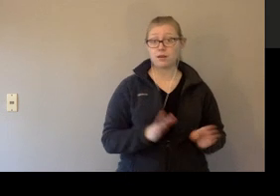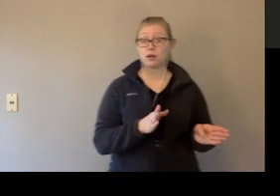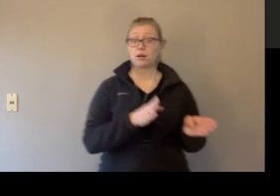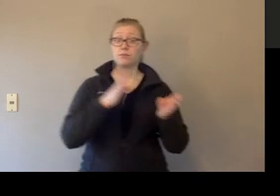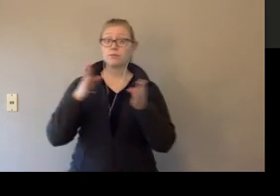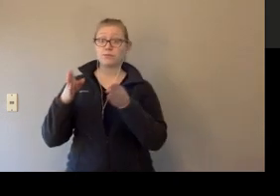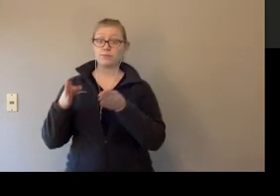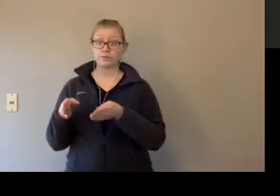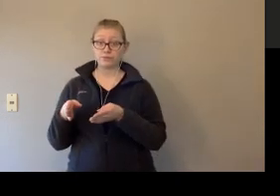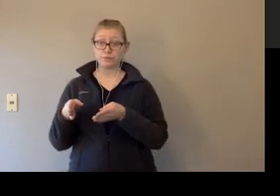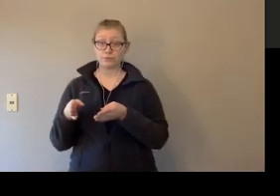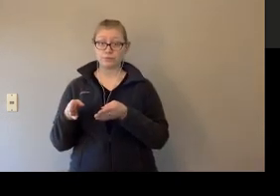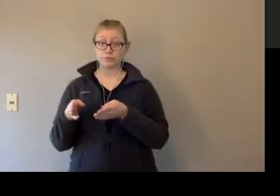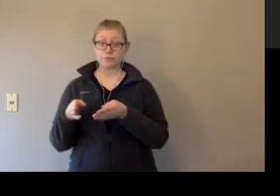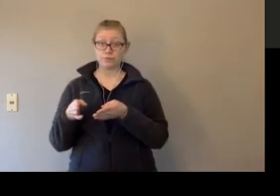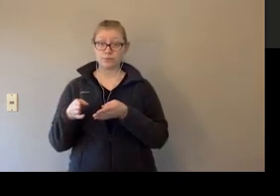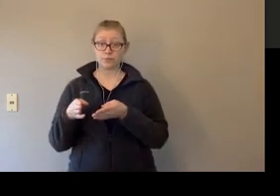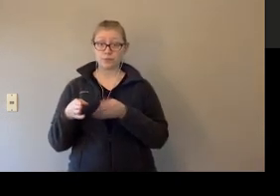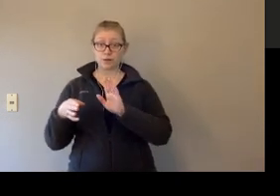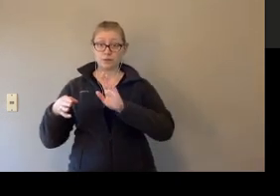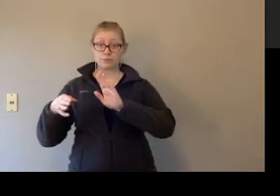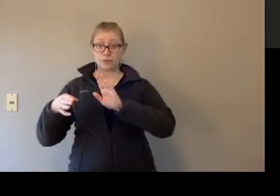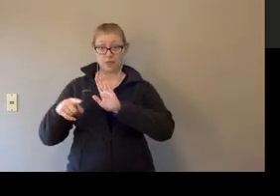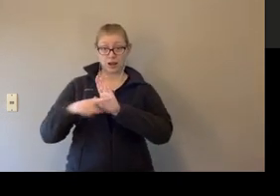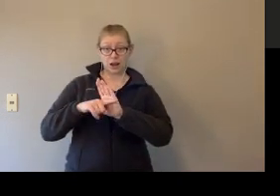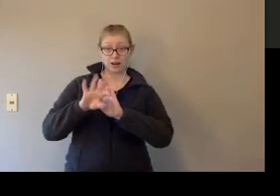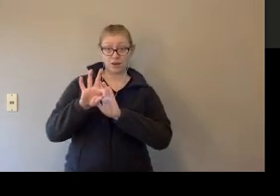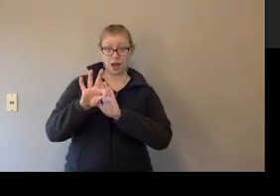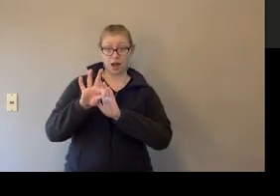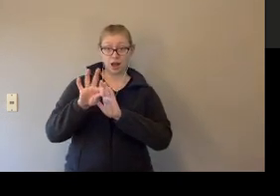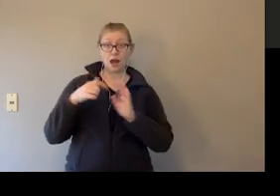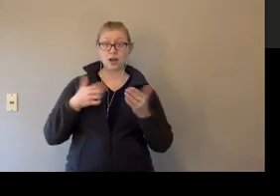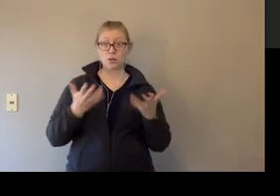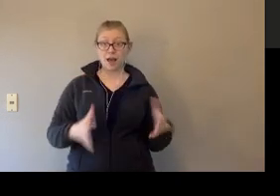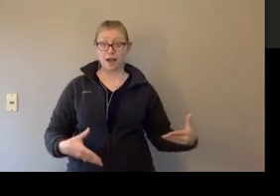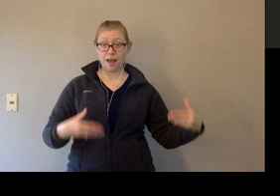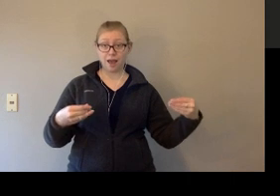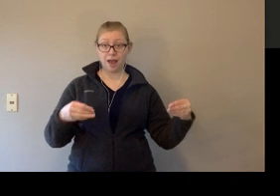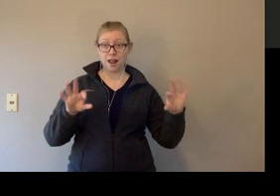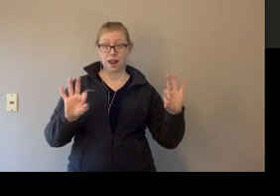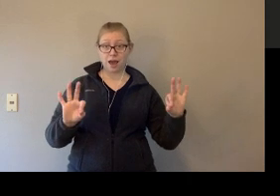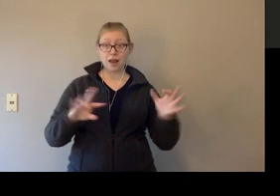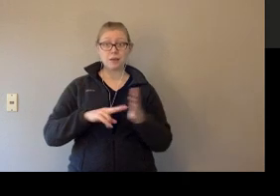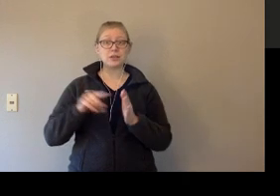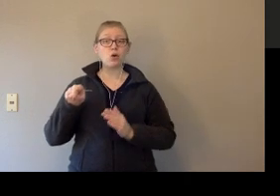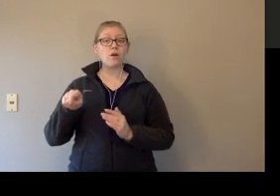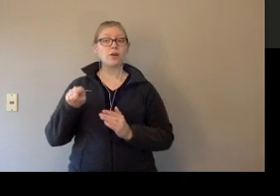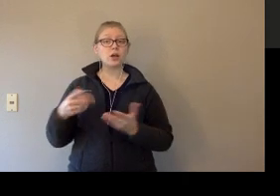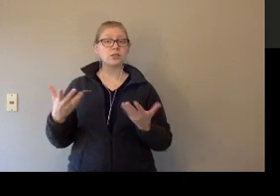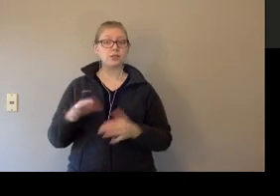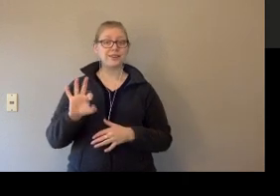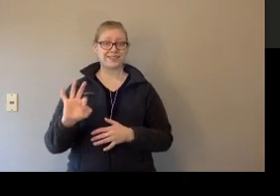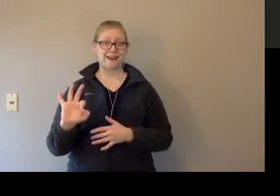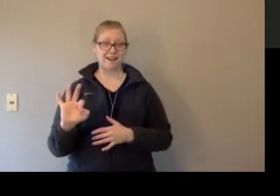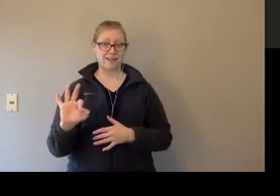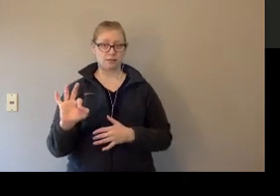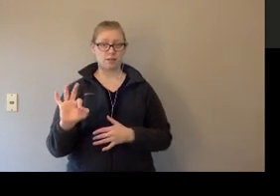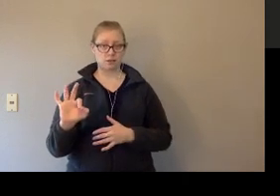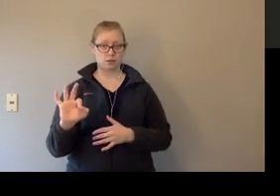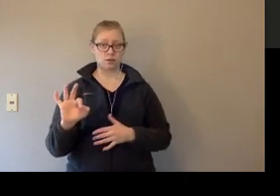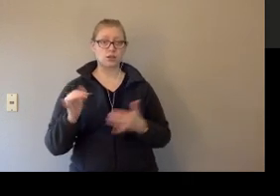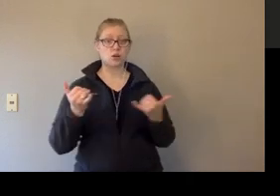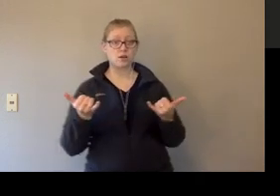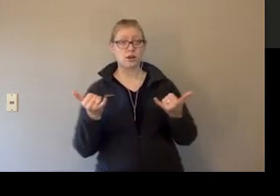I took the minus 9 and added 9 to both sides. So on the other side, I have 9. So what I have to do is I have to